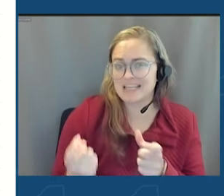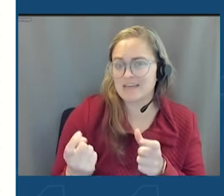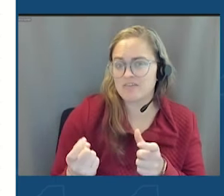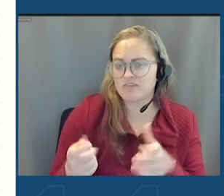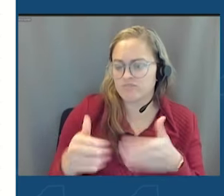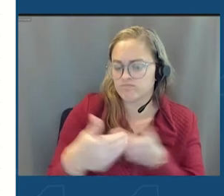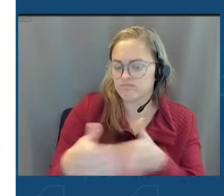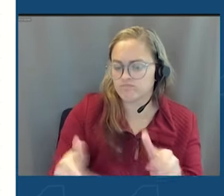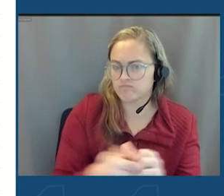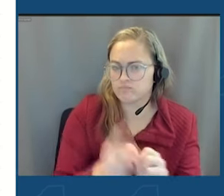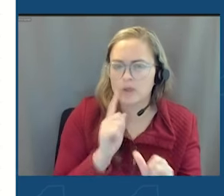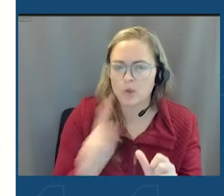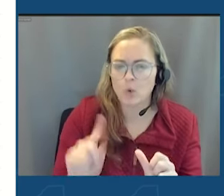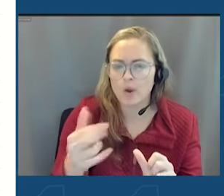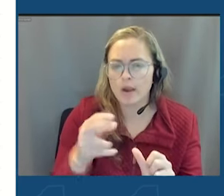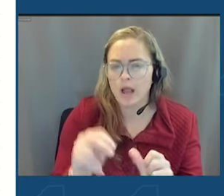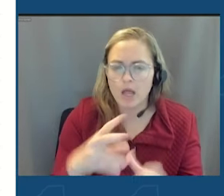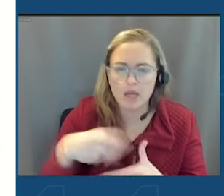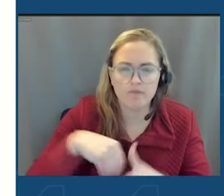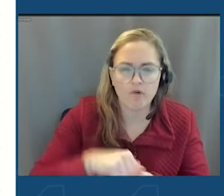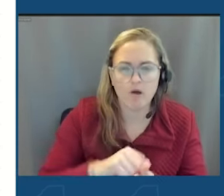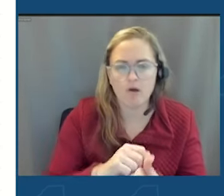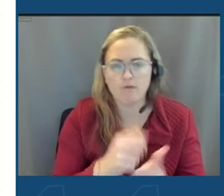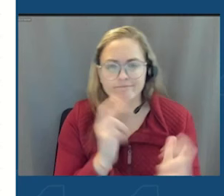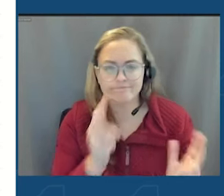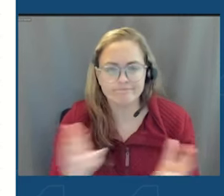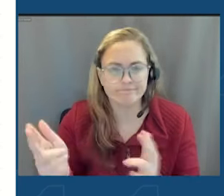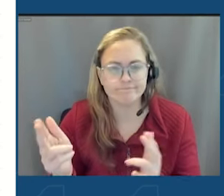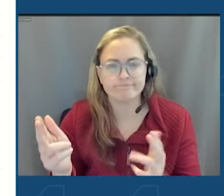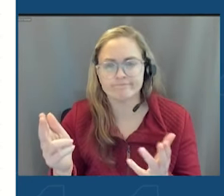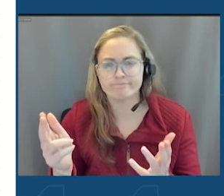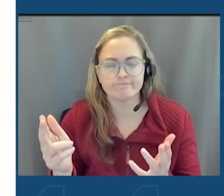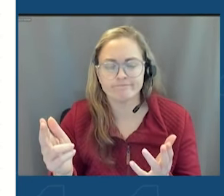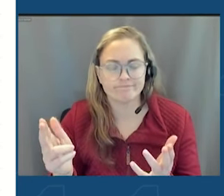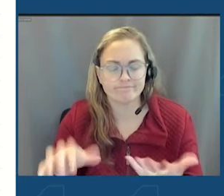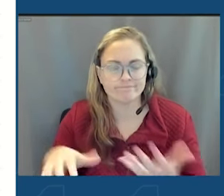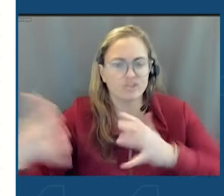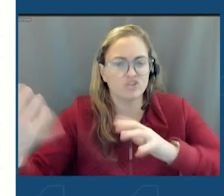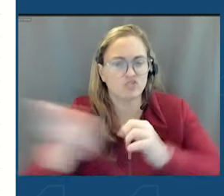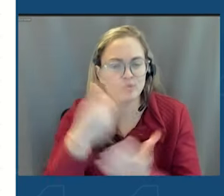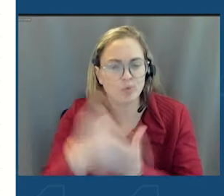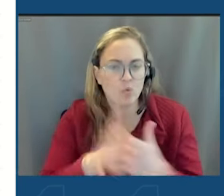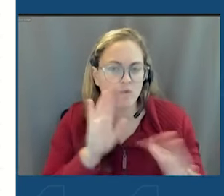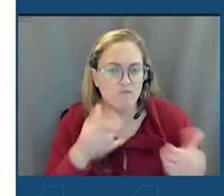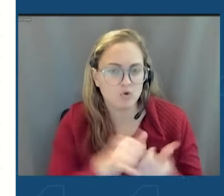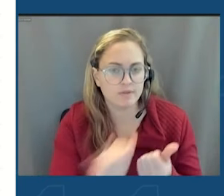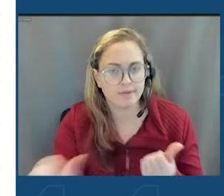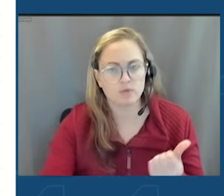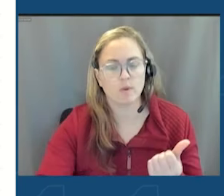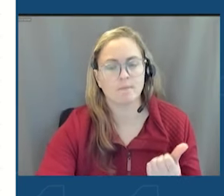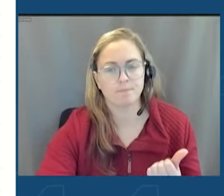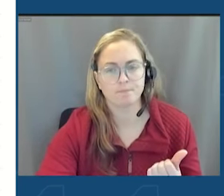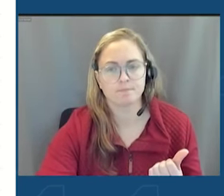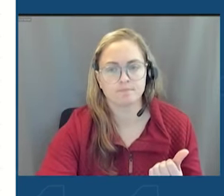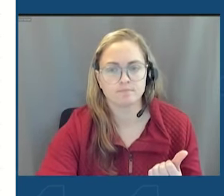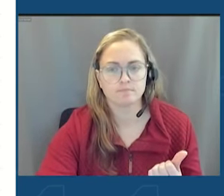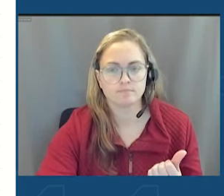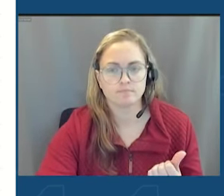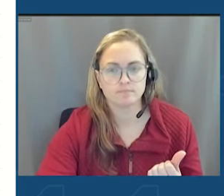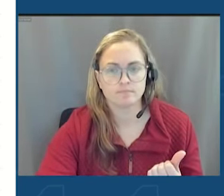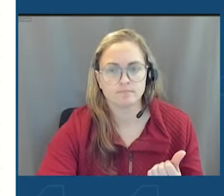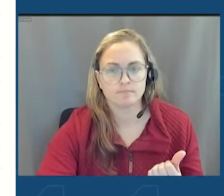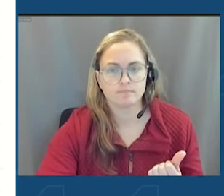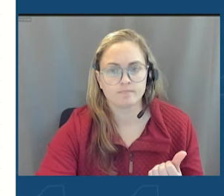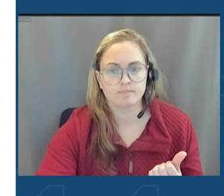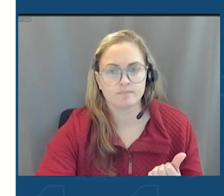where there are gun-involved violence disruption programs, so we're going to focus on them as well. And let's start. Let's just, we even have a number for what we're